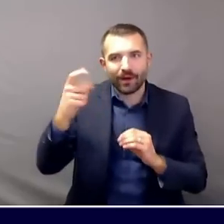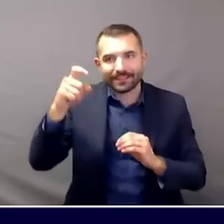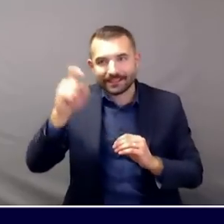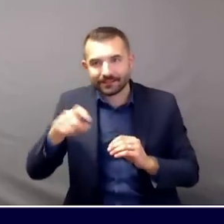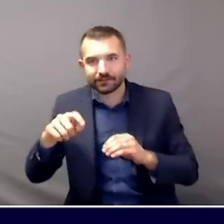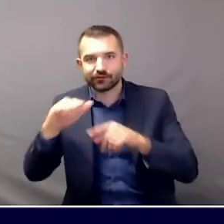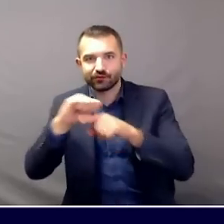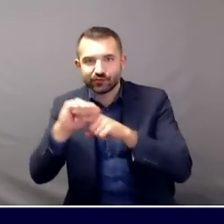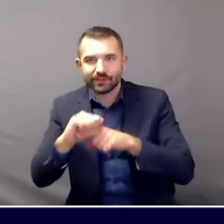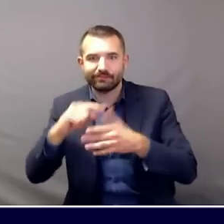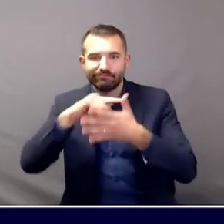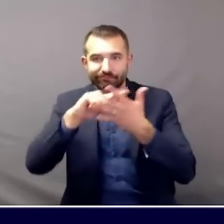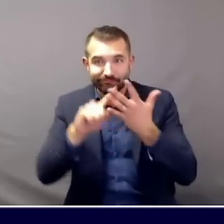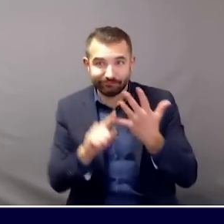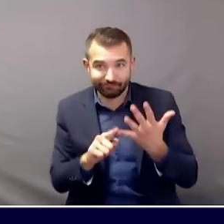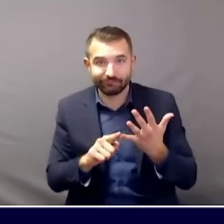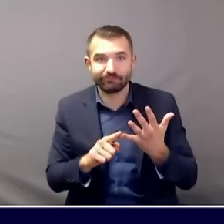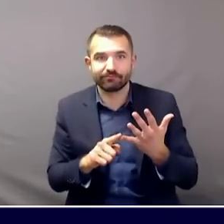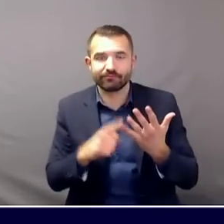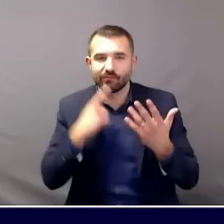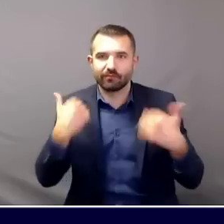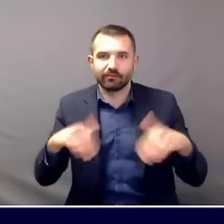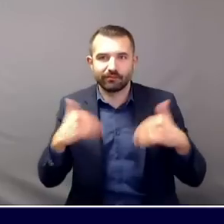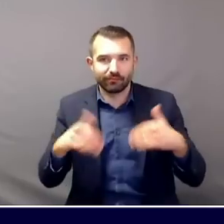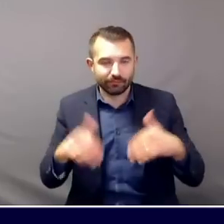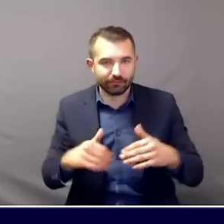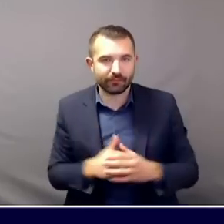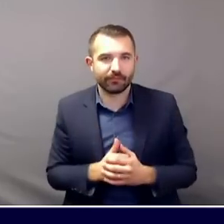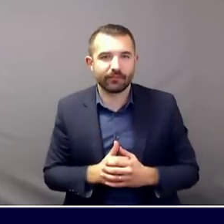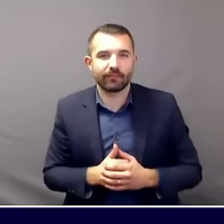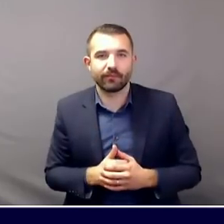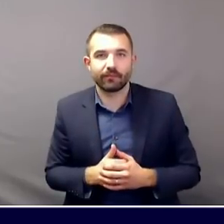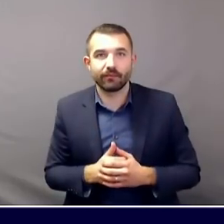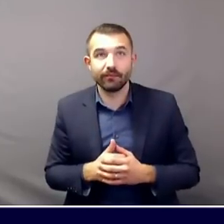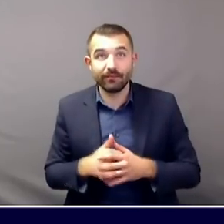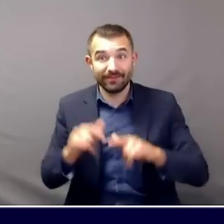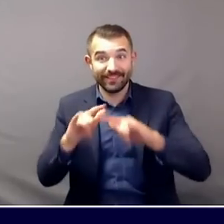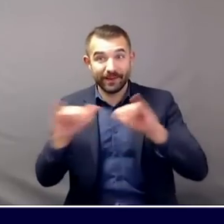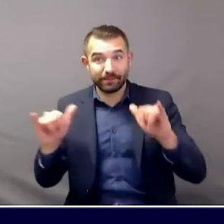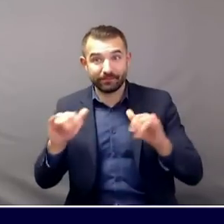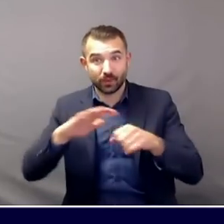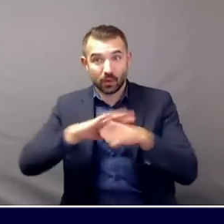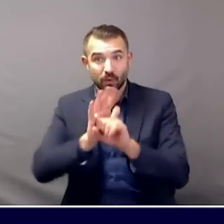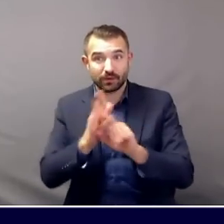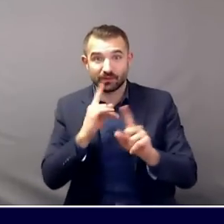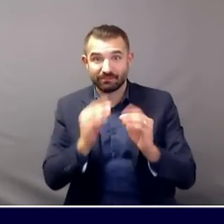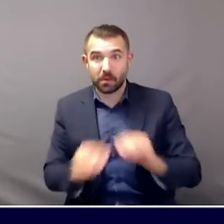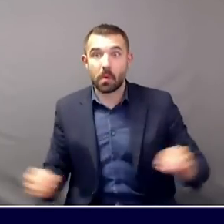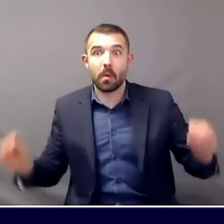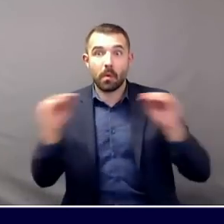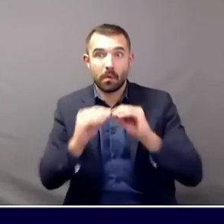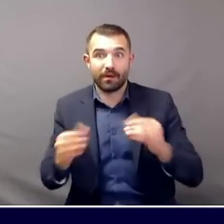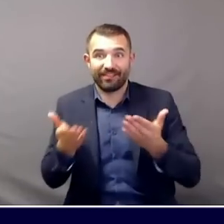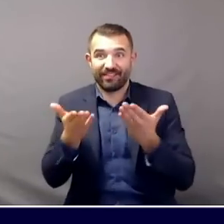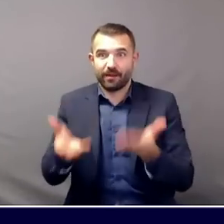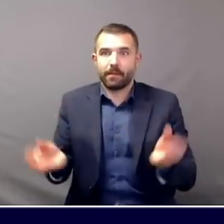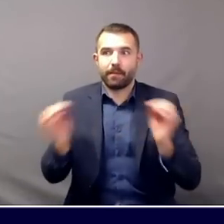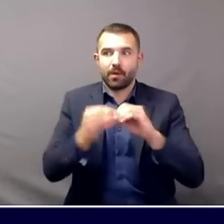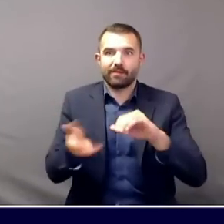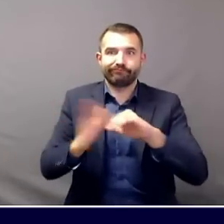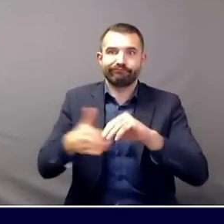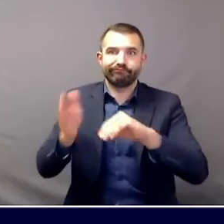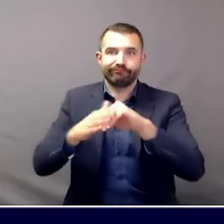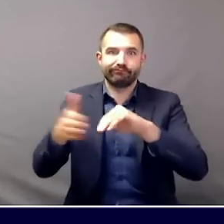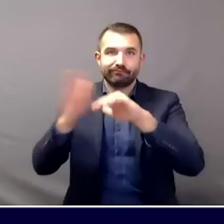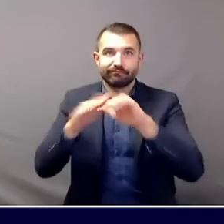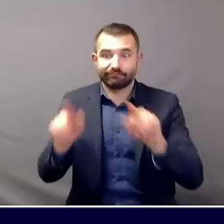quite high right now, but the virus is also just more prevalent now. And so what we're seeing is the confluence of both of those